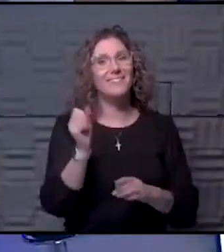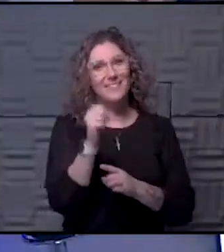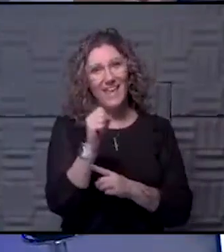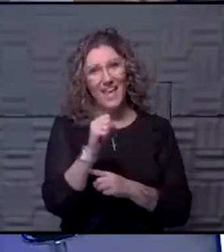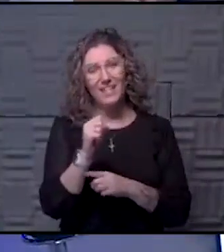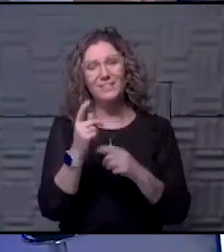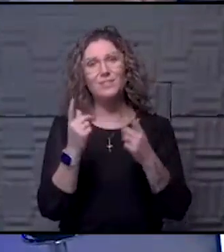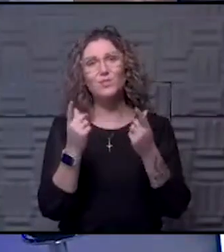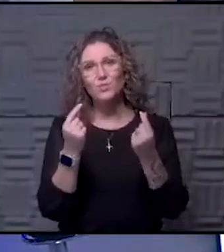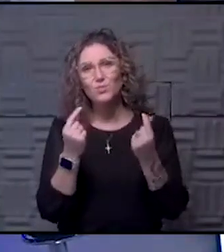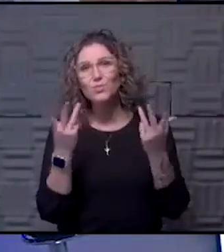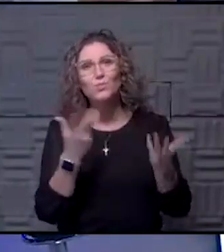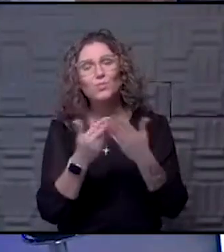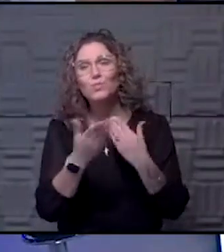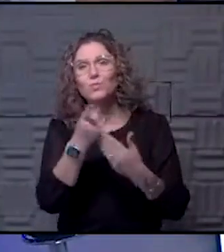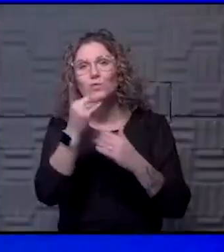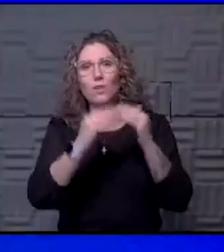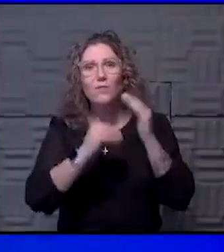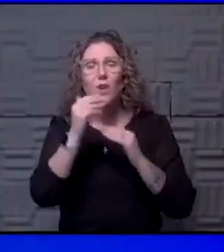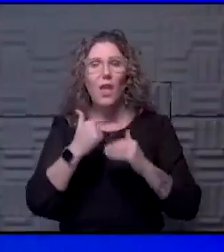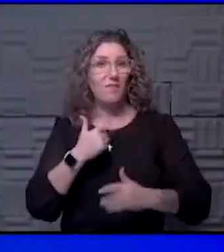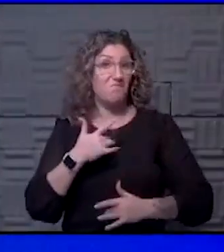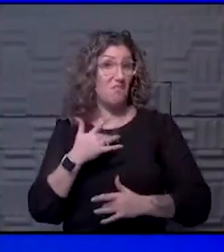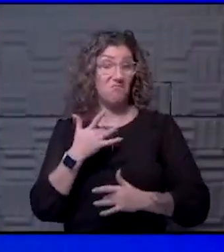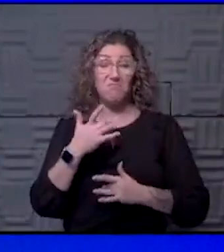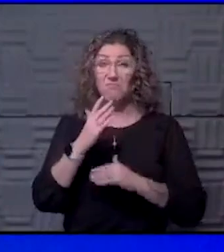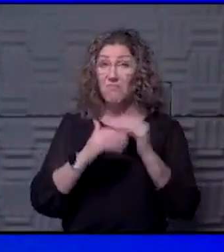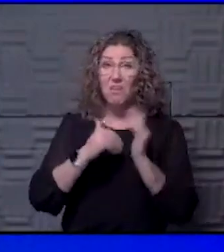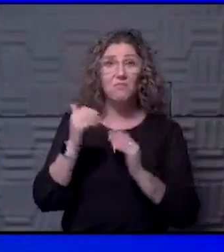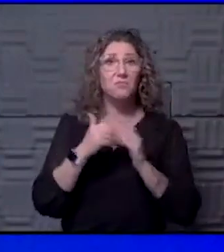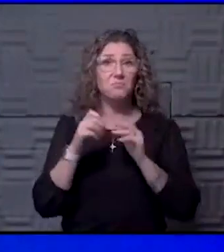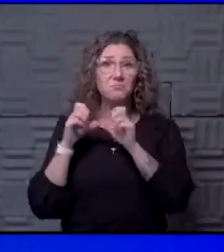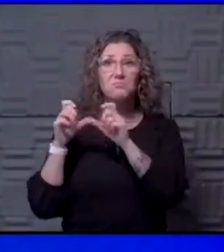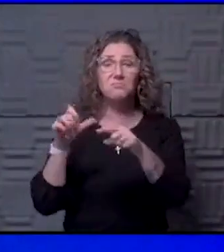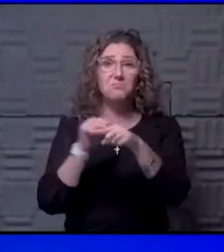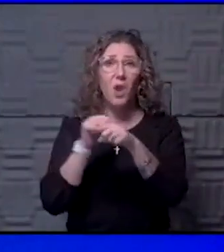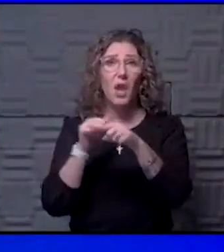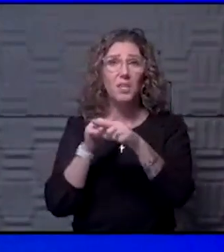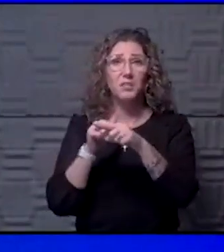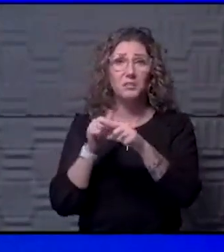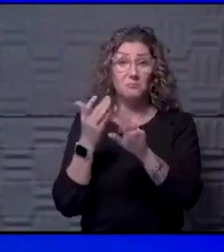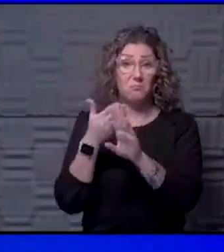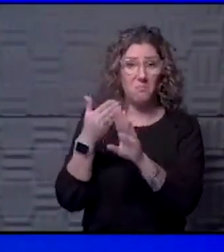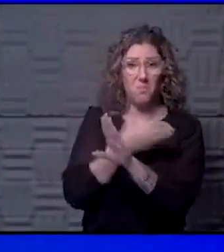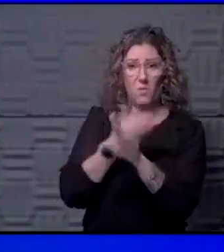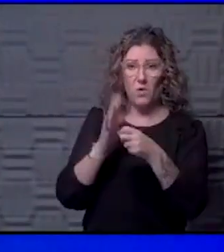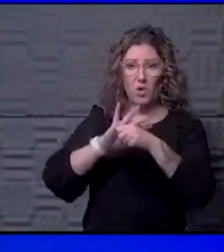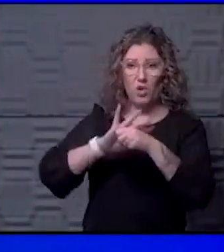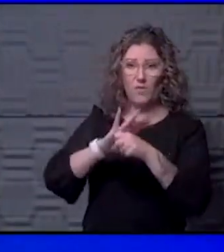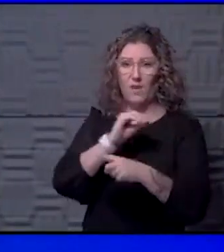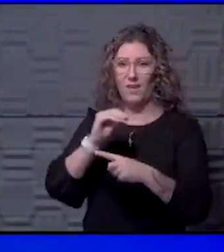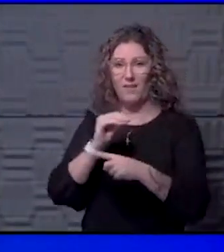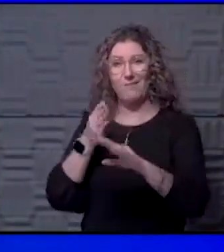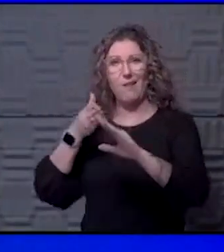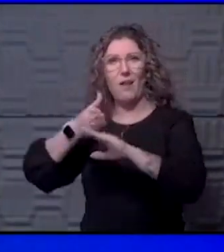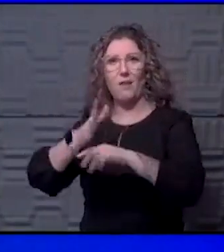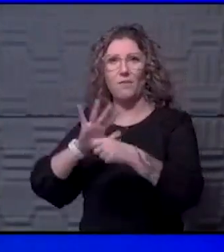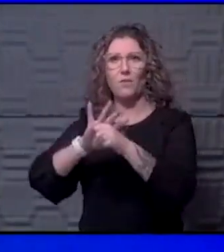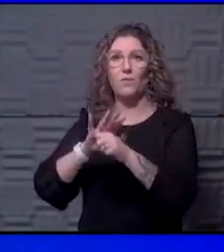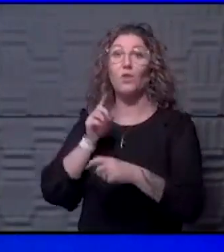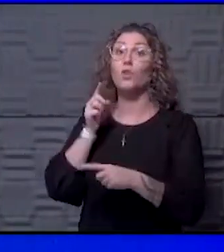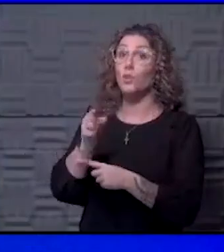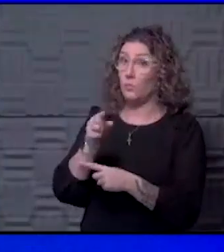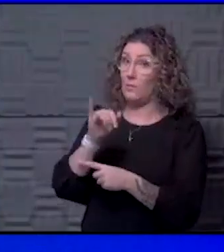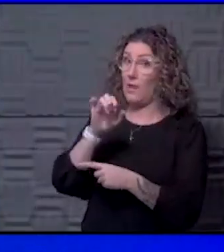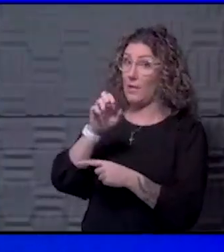do what you feel comfortable with. I felt comfortable in continuing the same practice prior to COVID as I, doing that after COVID. You being